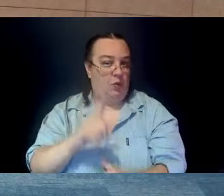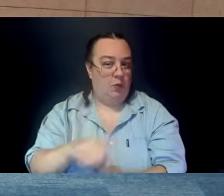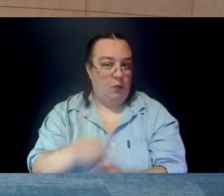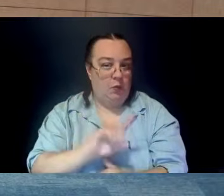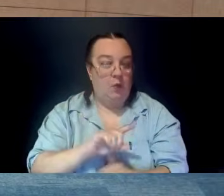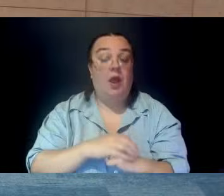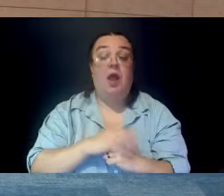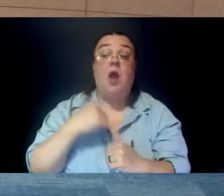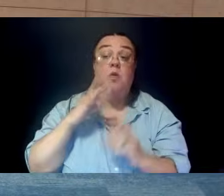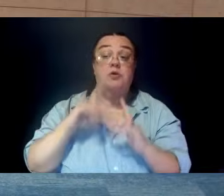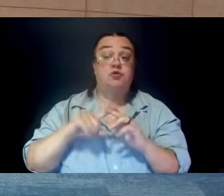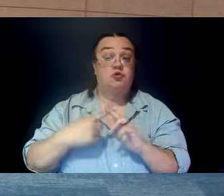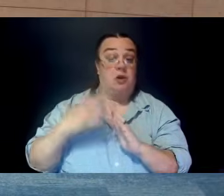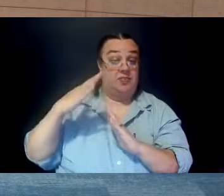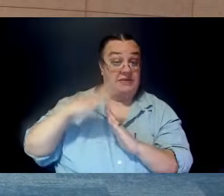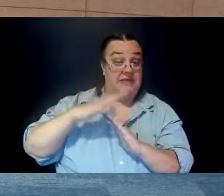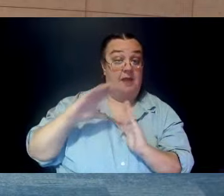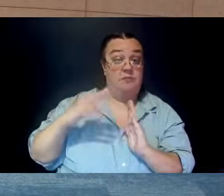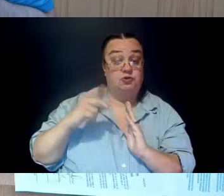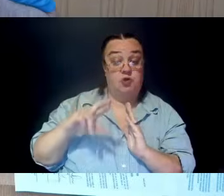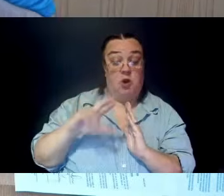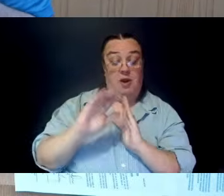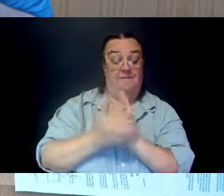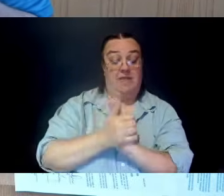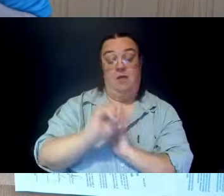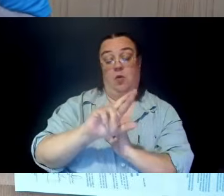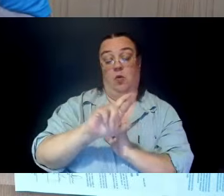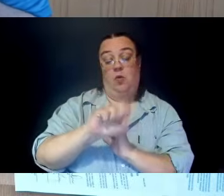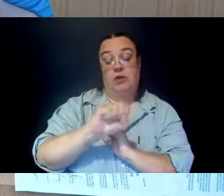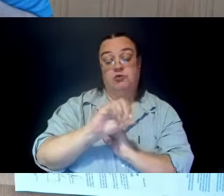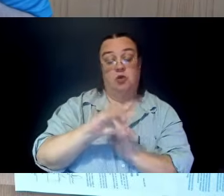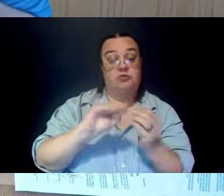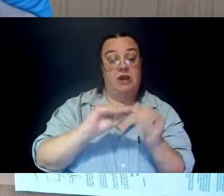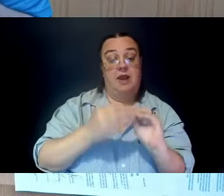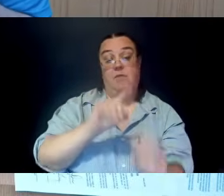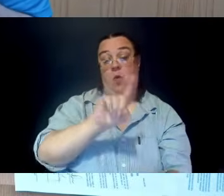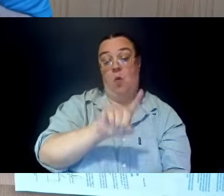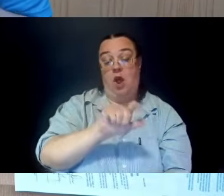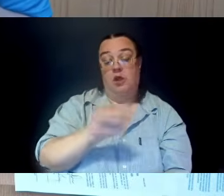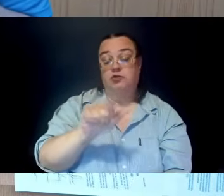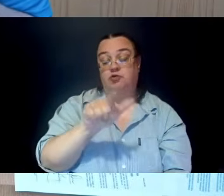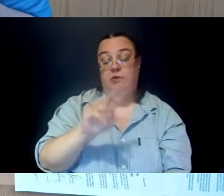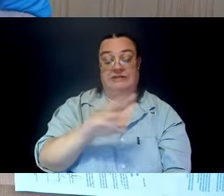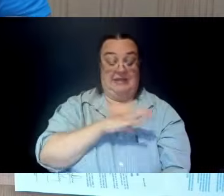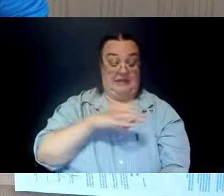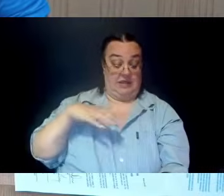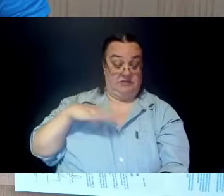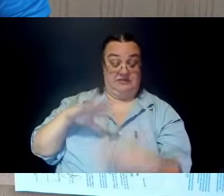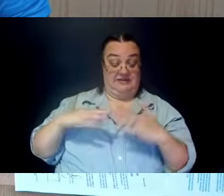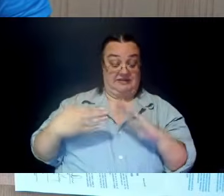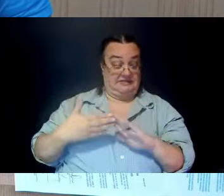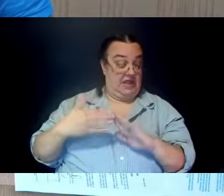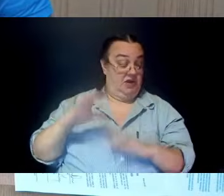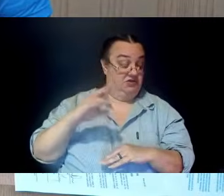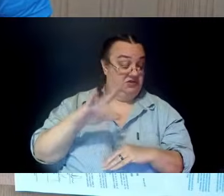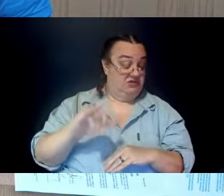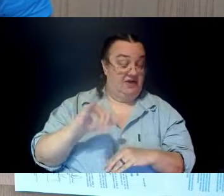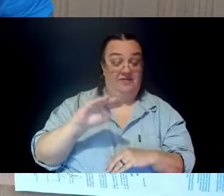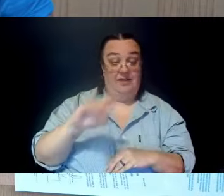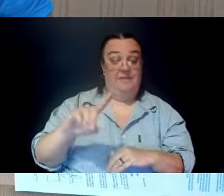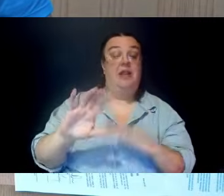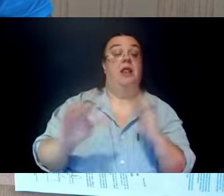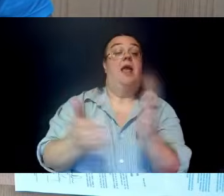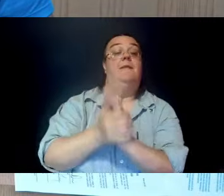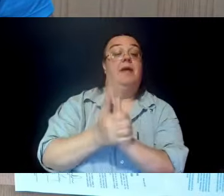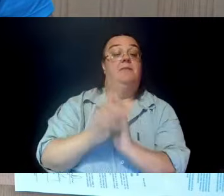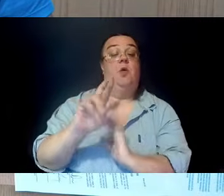I'll start at the top. Charter Amendment Resolution Number 126, Council of the Town of Cheverly, Maryland, Charter Amendment